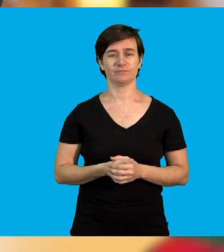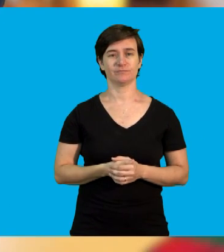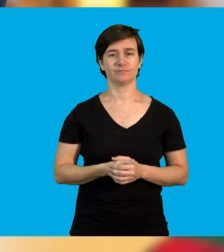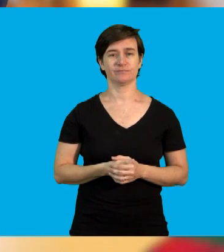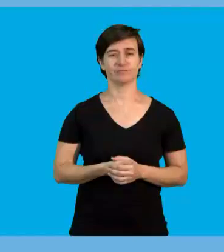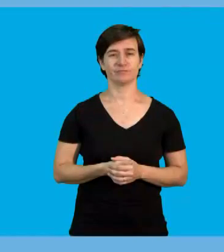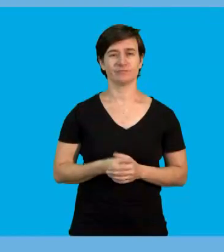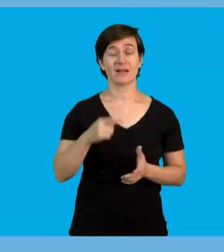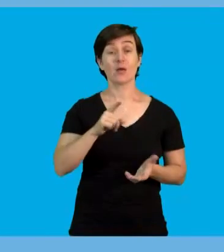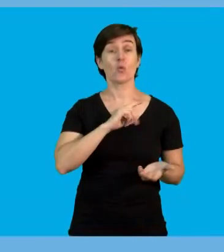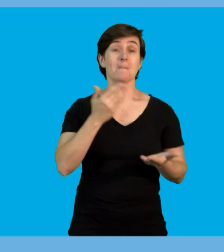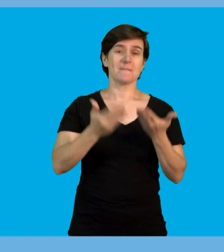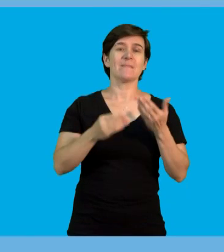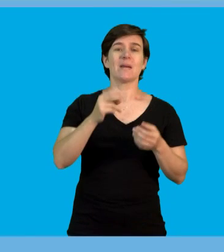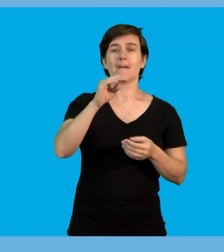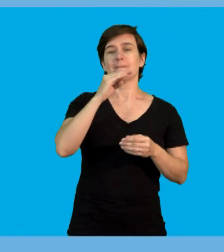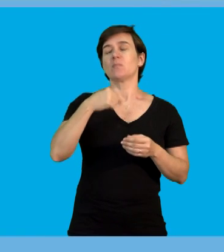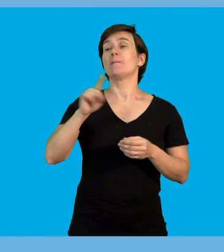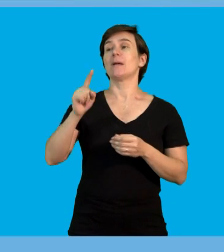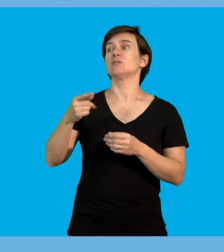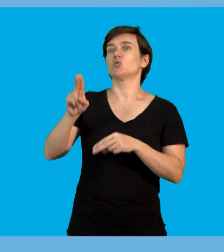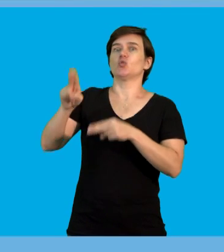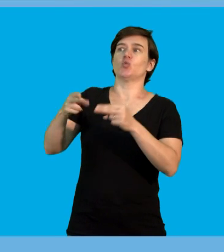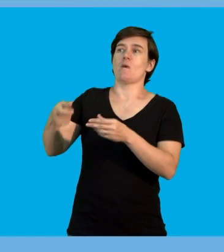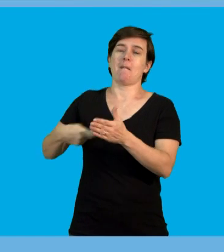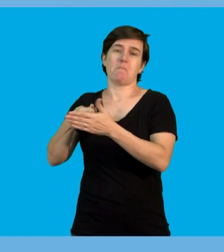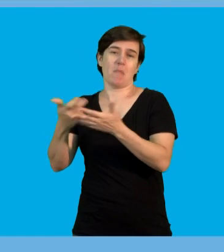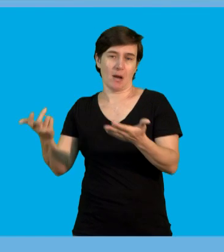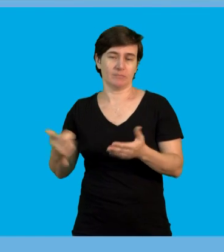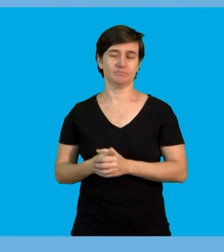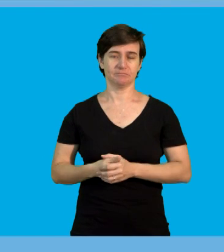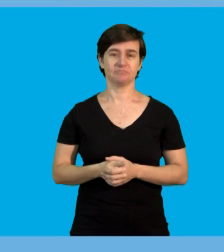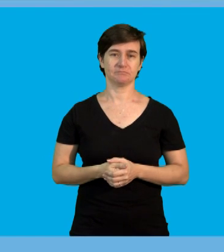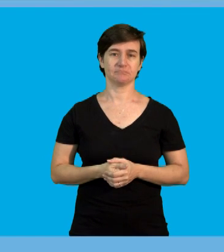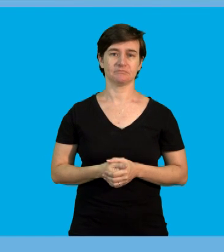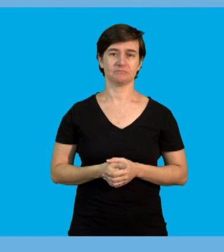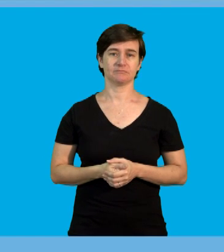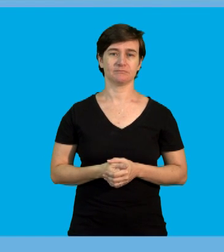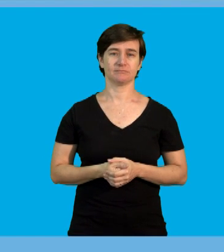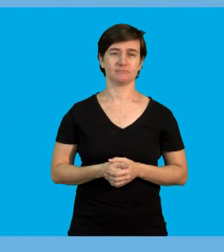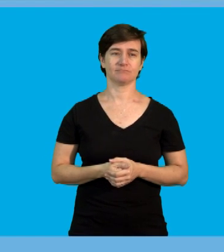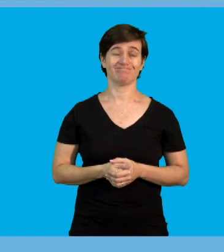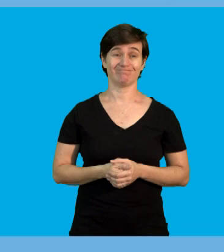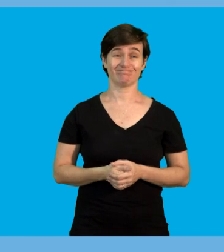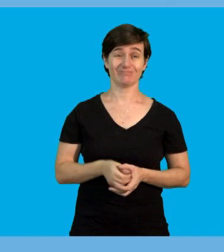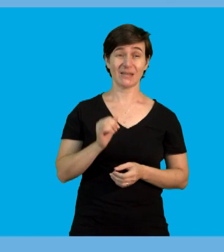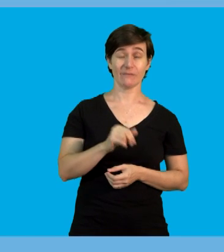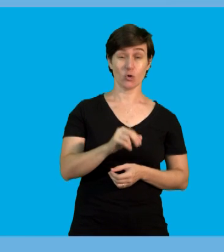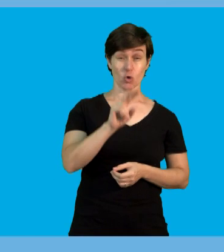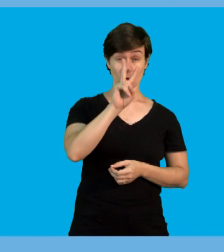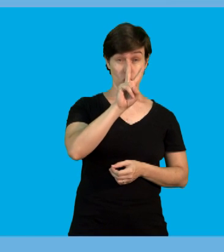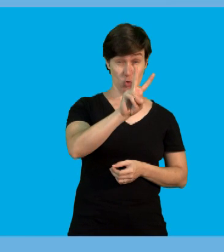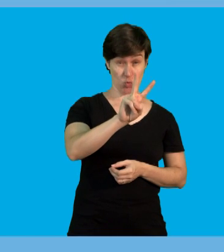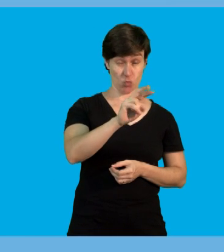go flat, which is why at some point you might need to then replace the cells. Then, when two or